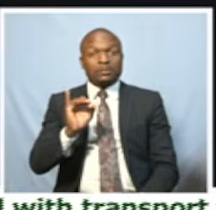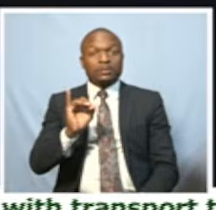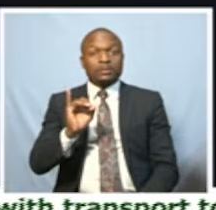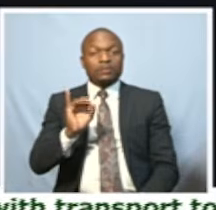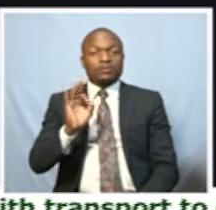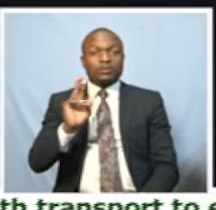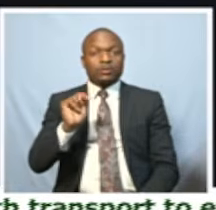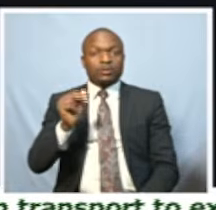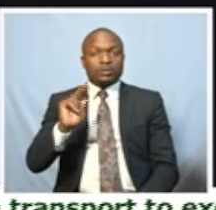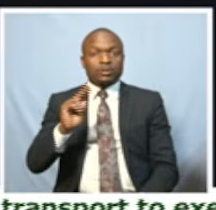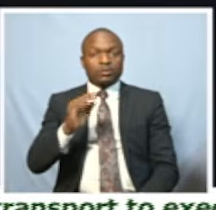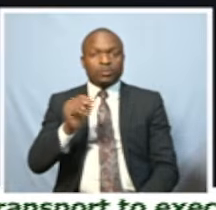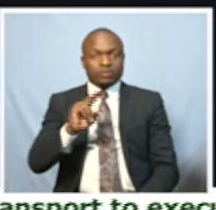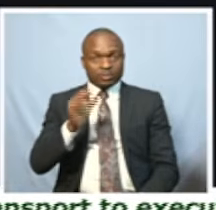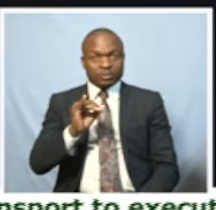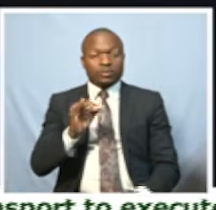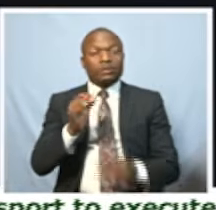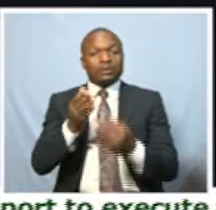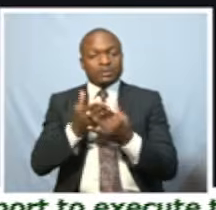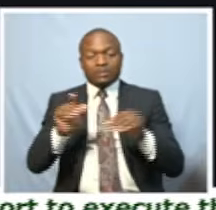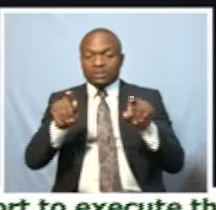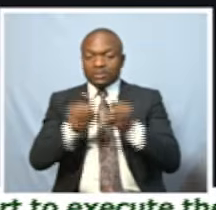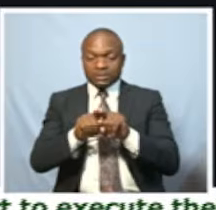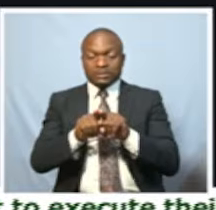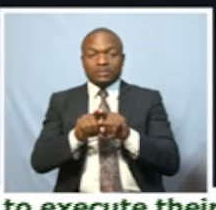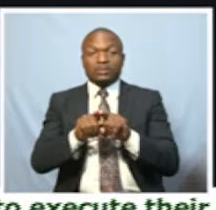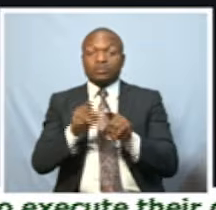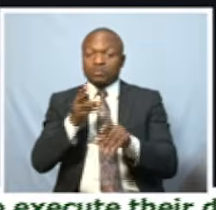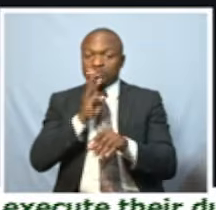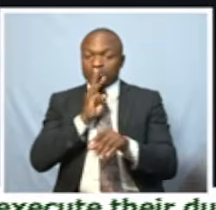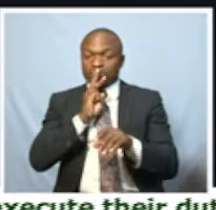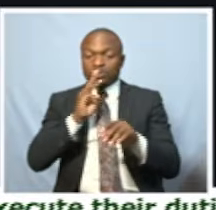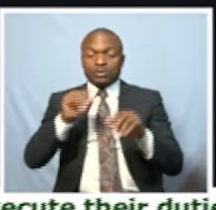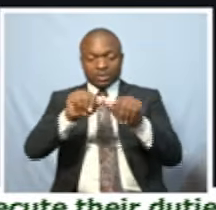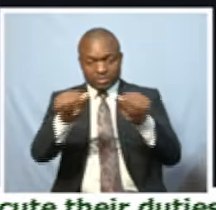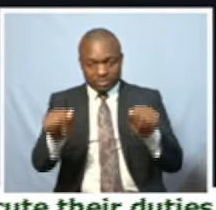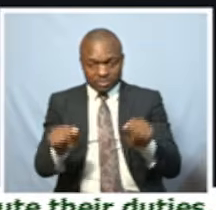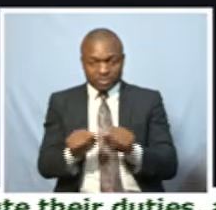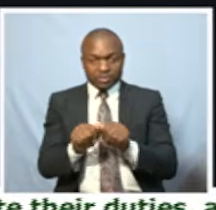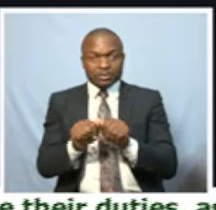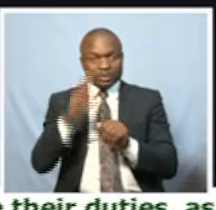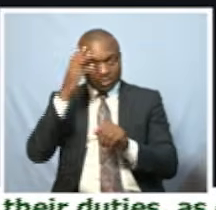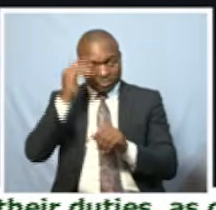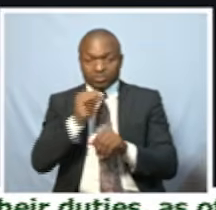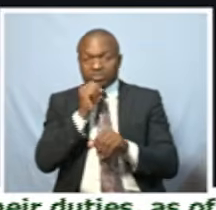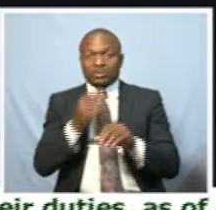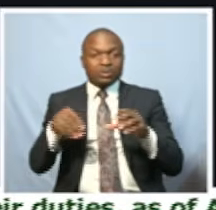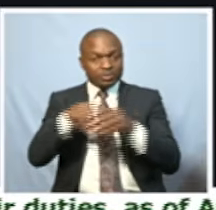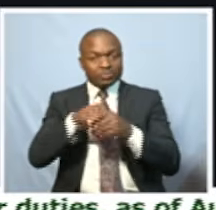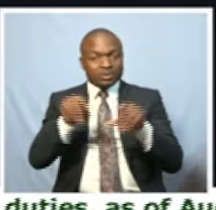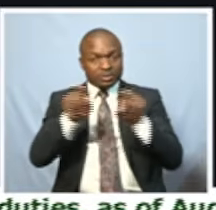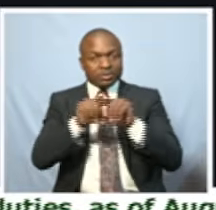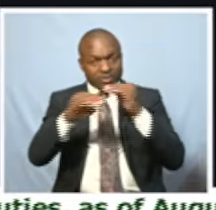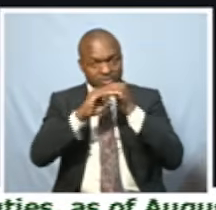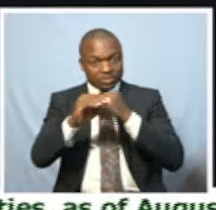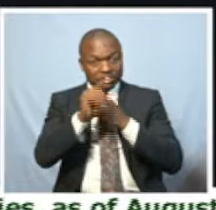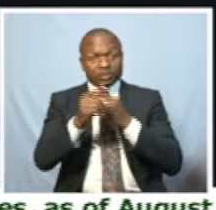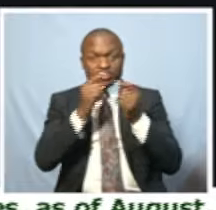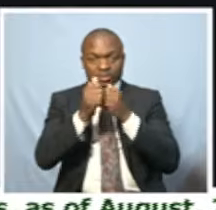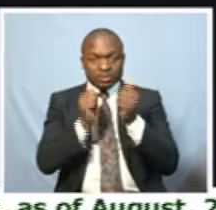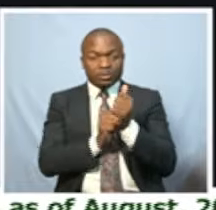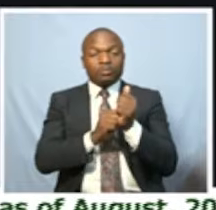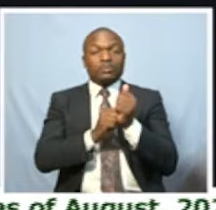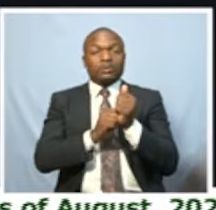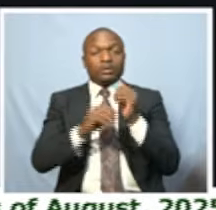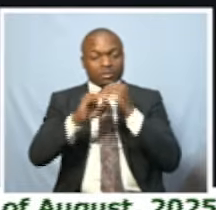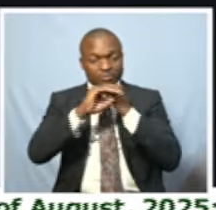the same water bodies. Why has Chilubi not been considered under the same phase? Since he's talking about phased approach in